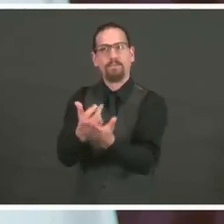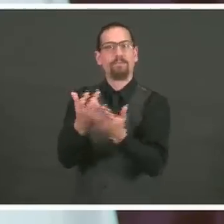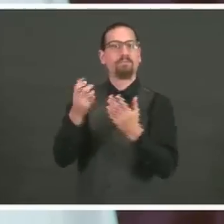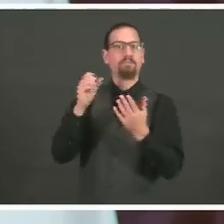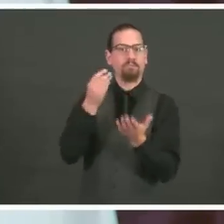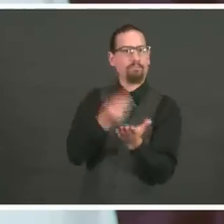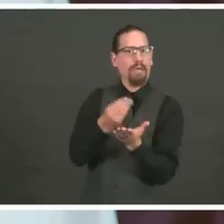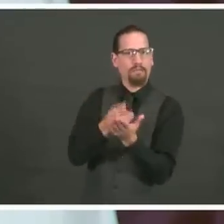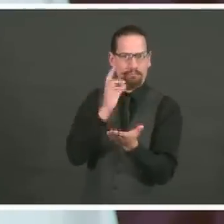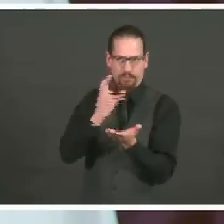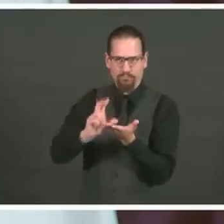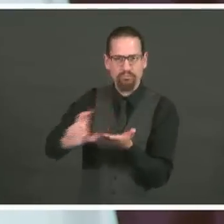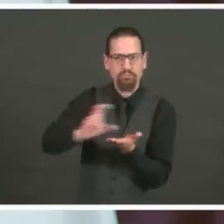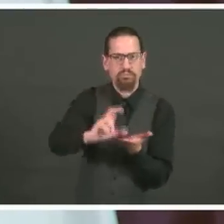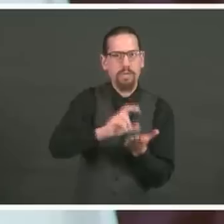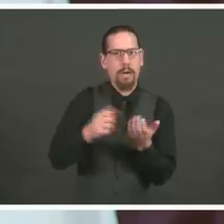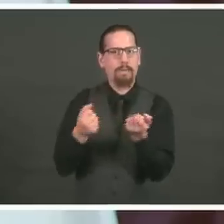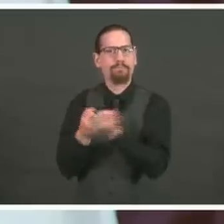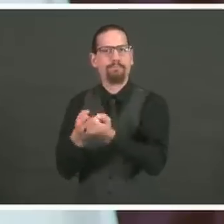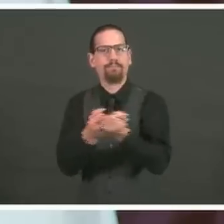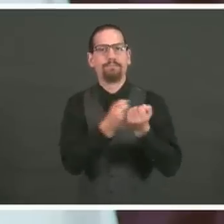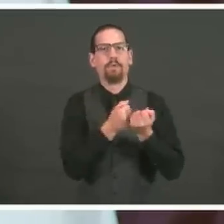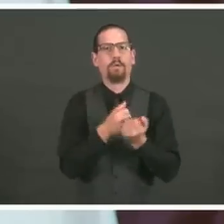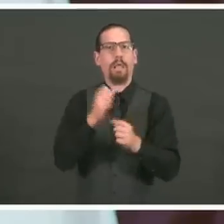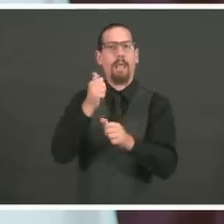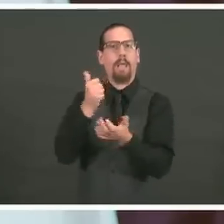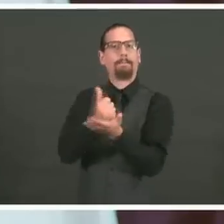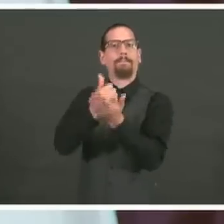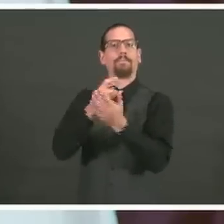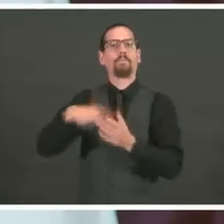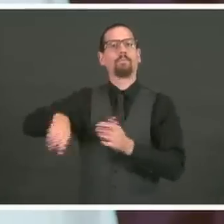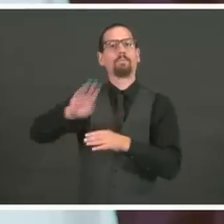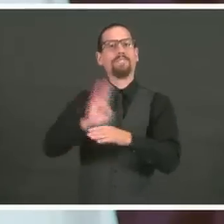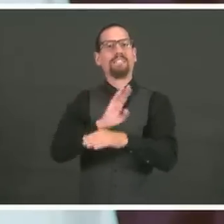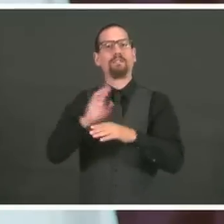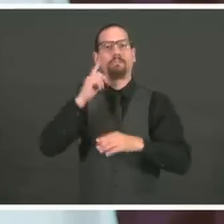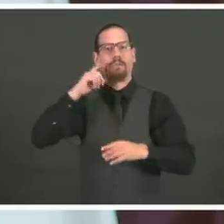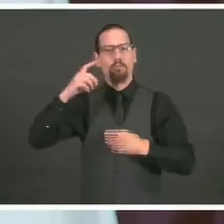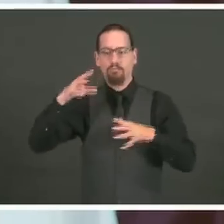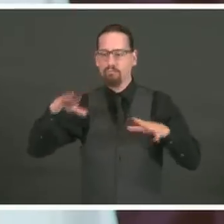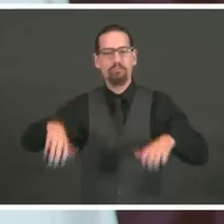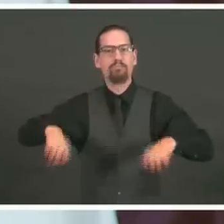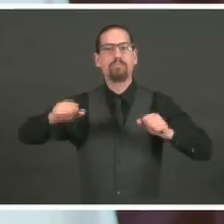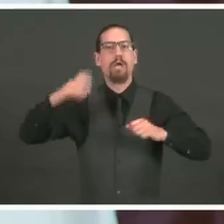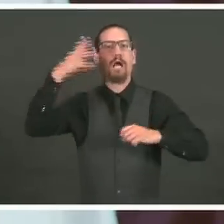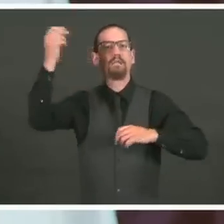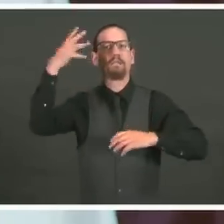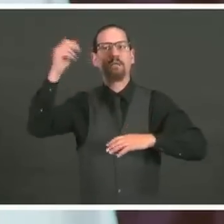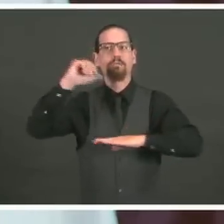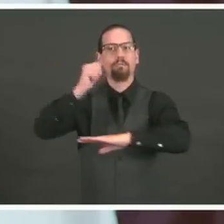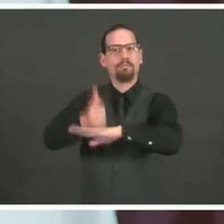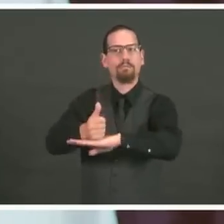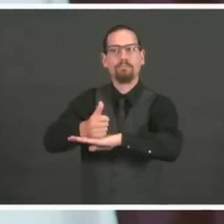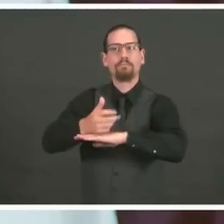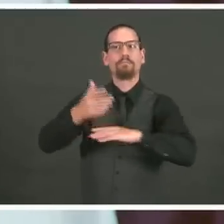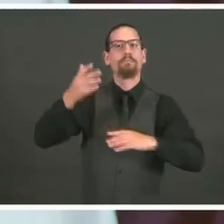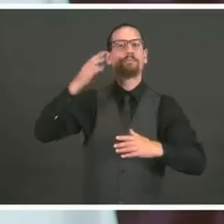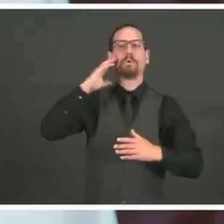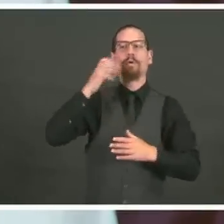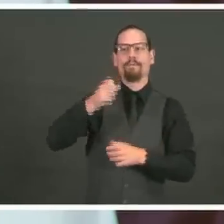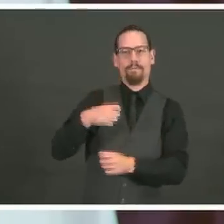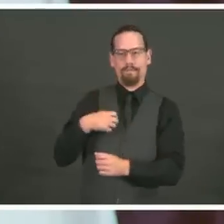to, maybe enable more activities outside, heat lamps, certain accommodations to get things